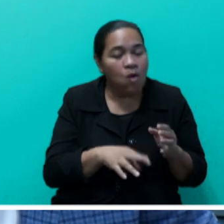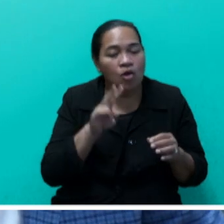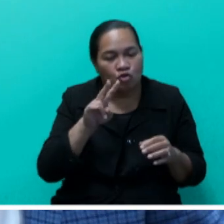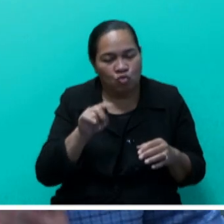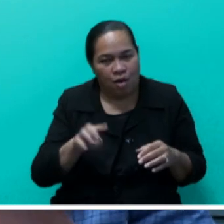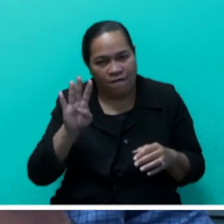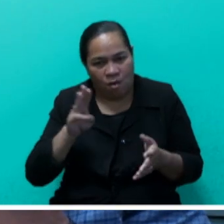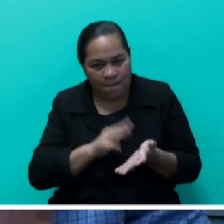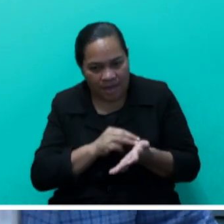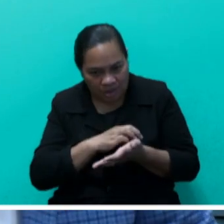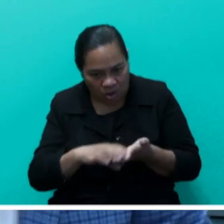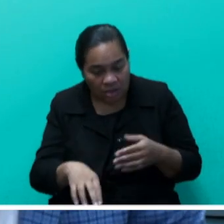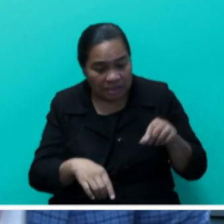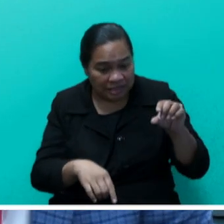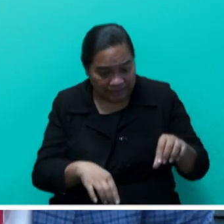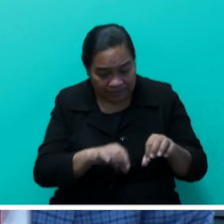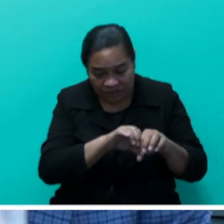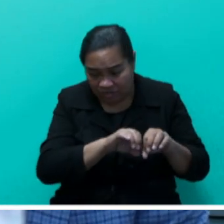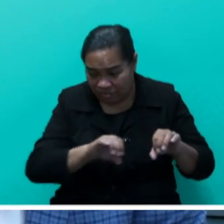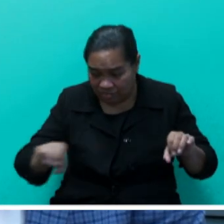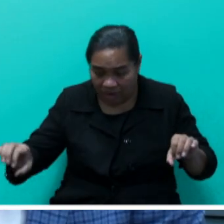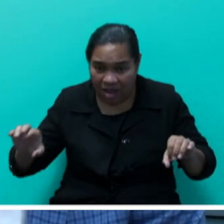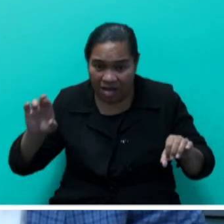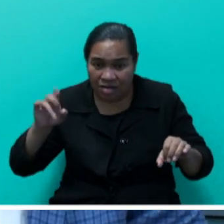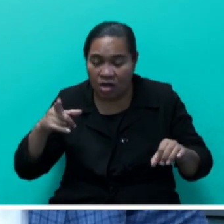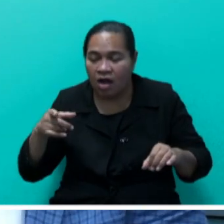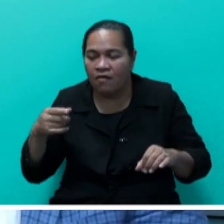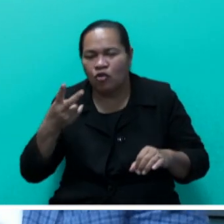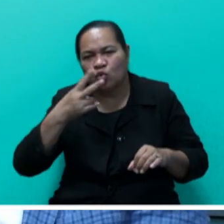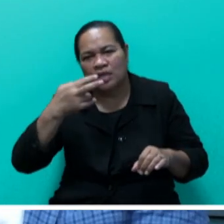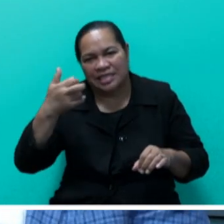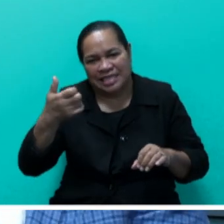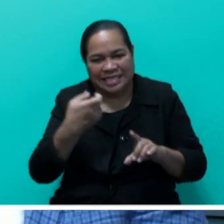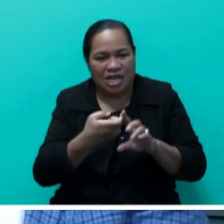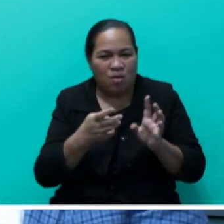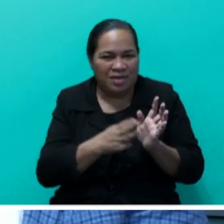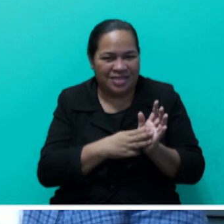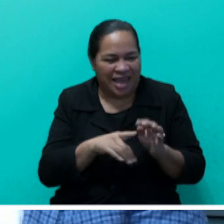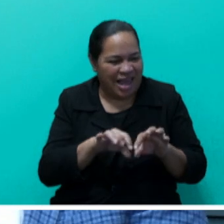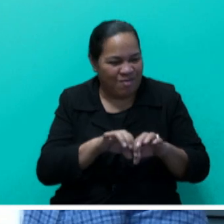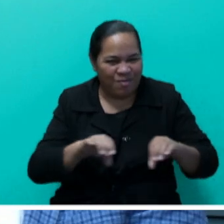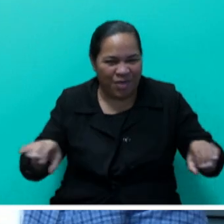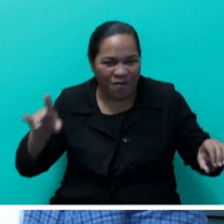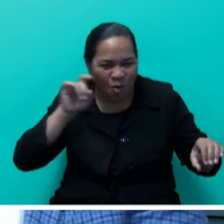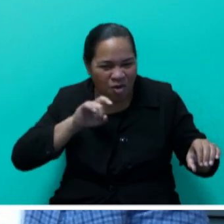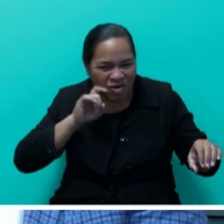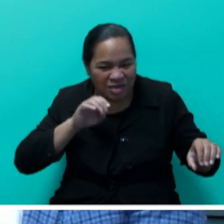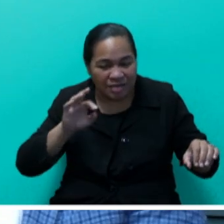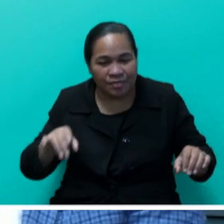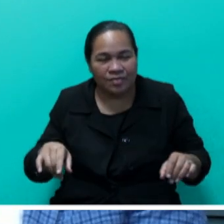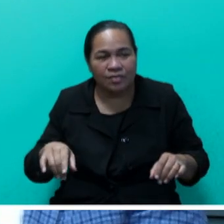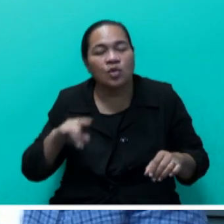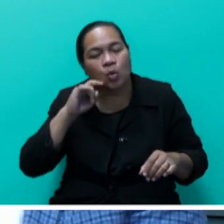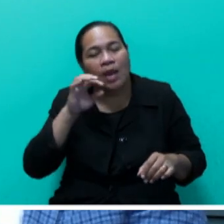million. This rural extension project covers 26 kilometers pipeline, which is nearing completion. It will